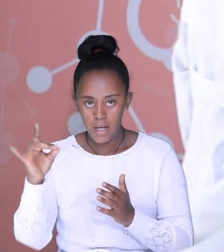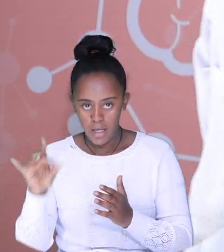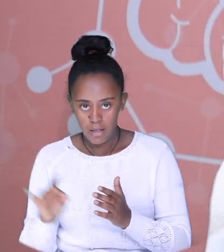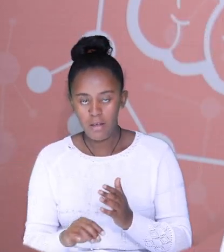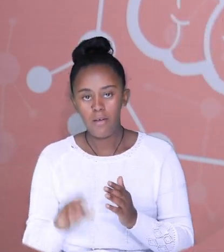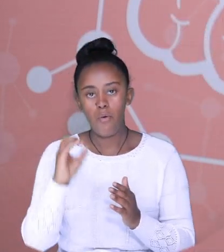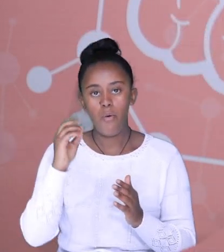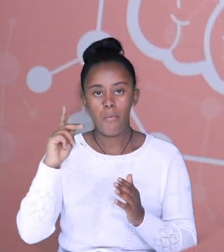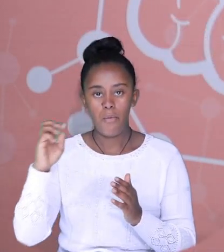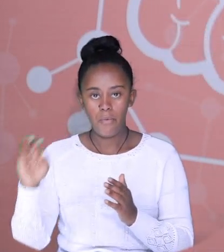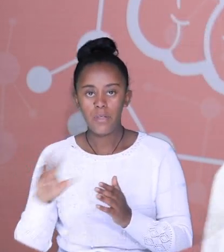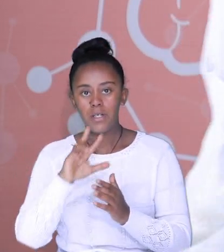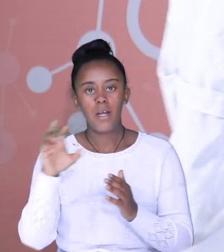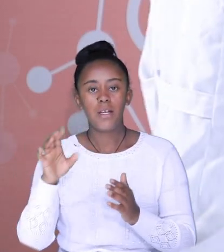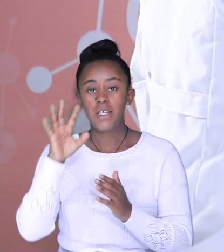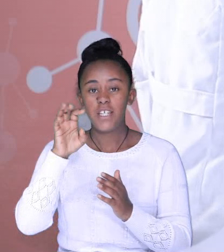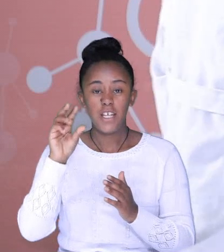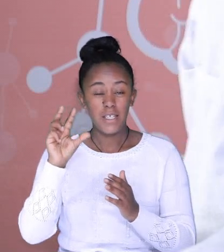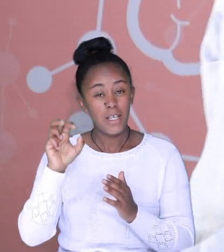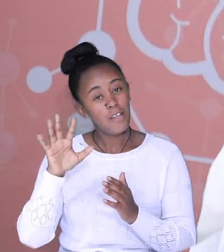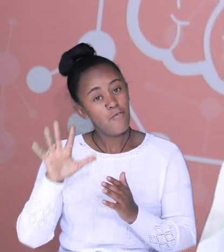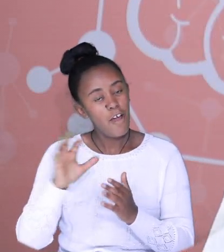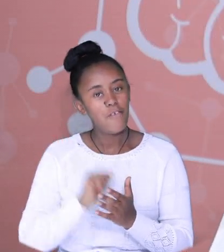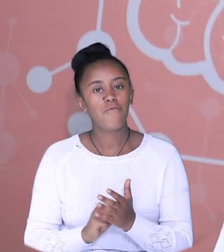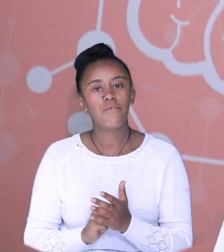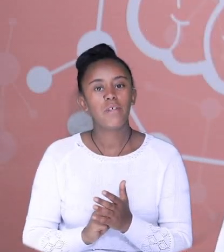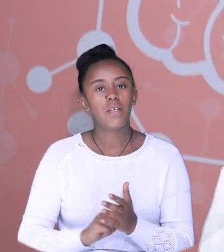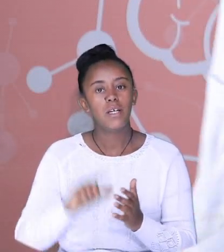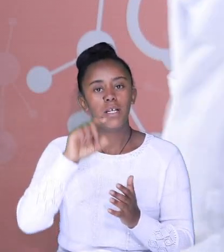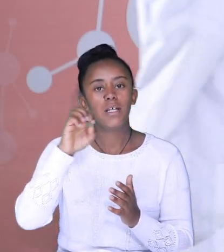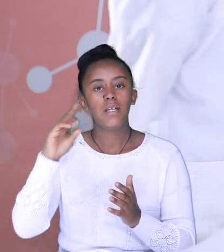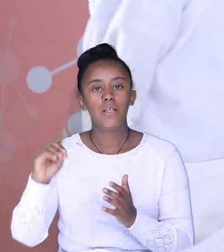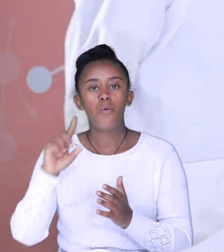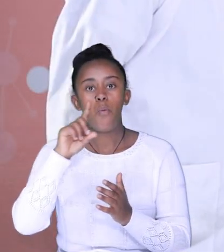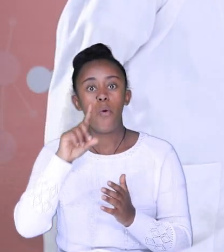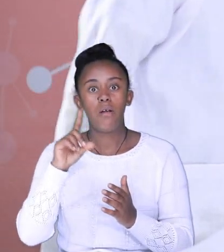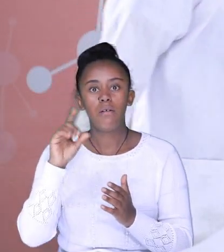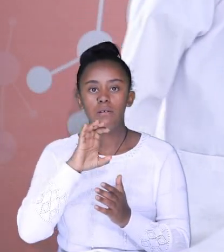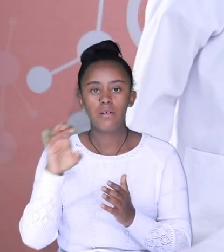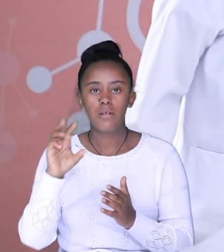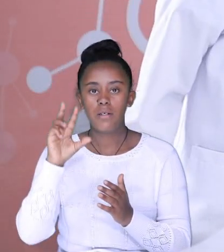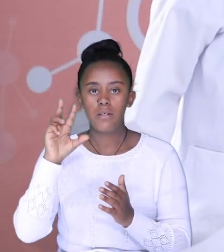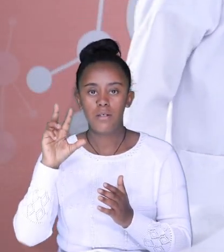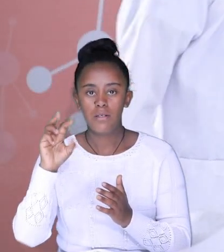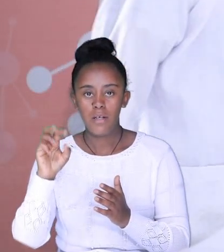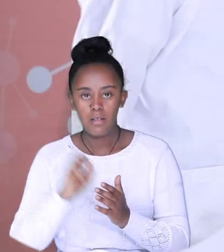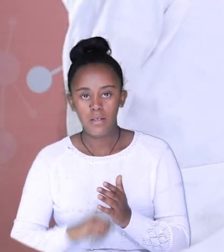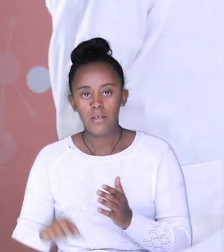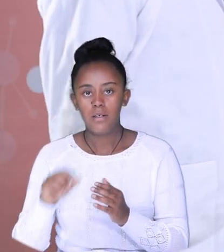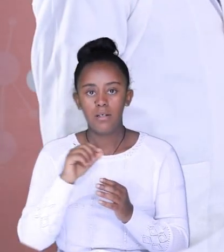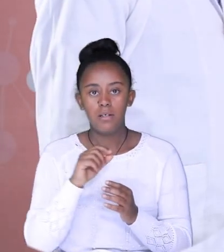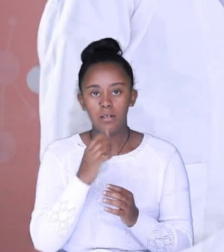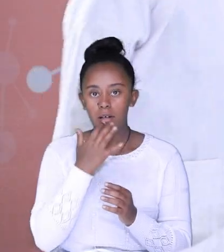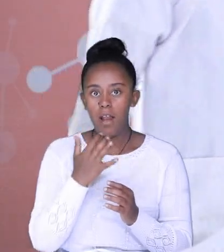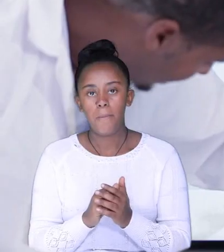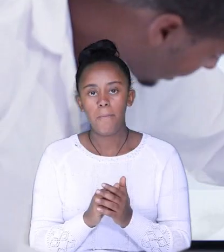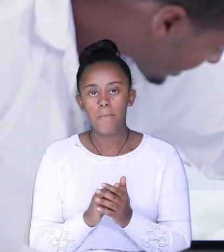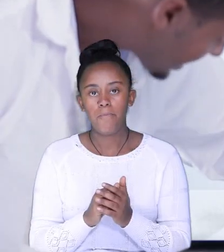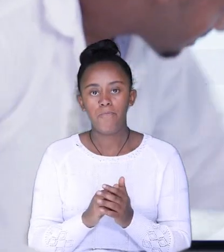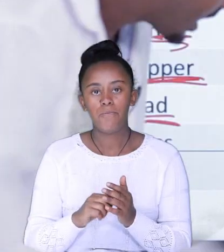copper 335, lead 130, glass 670,